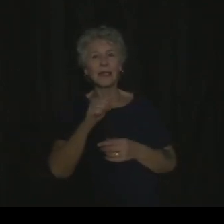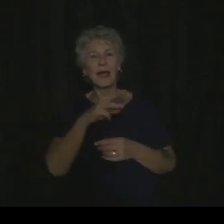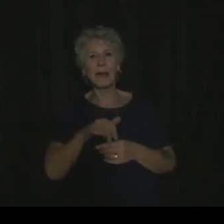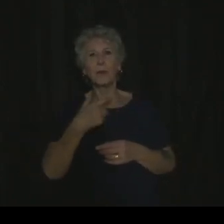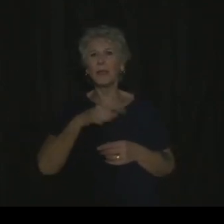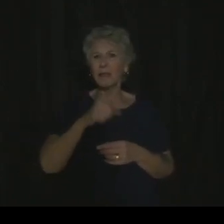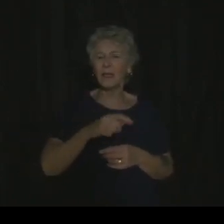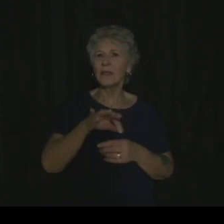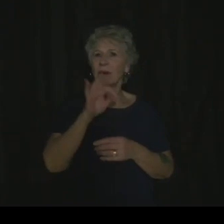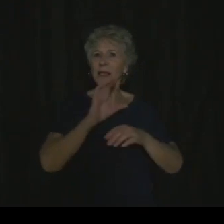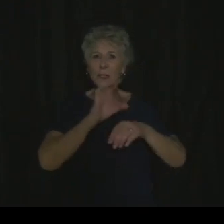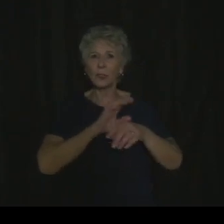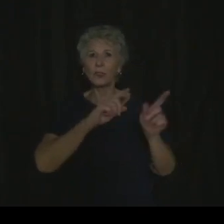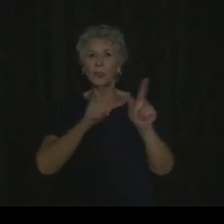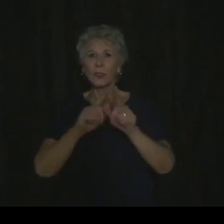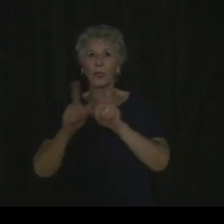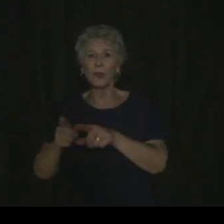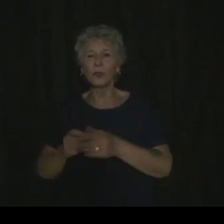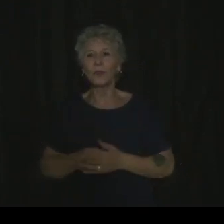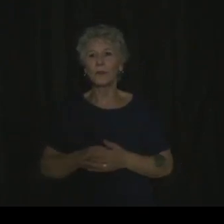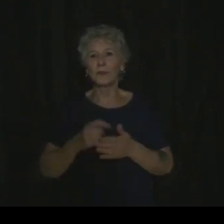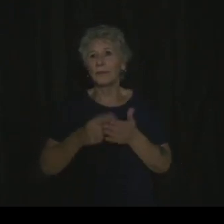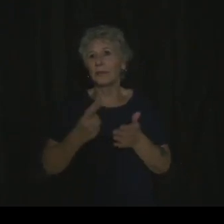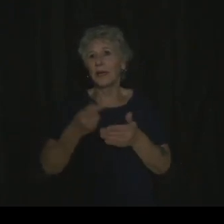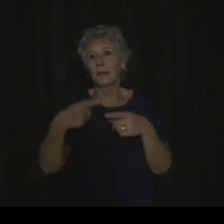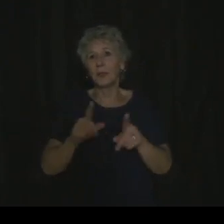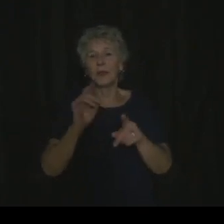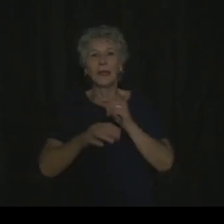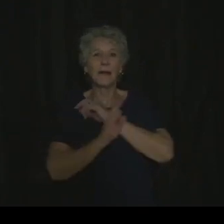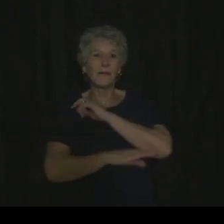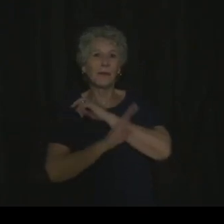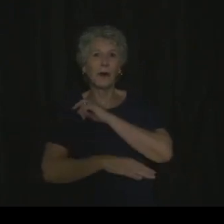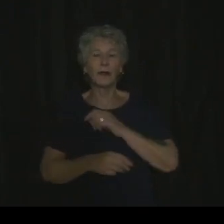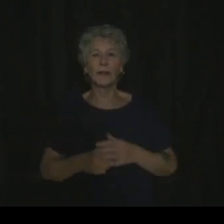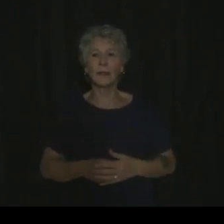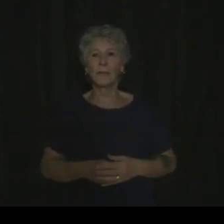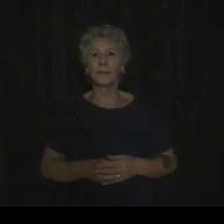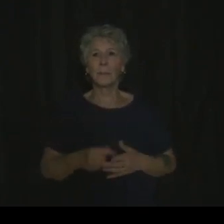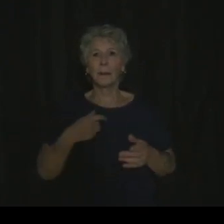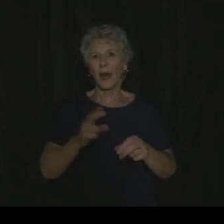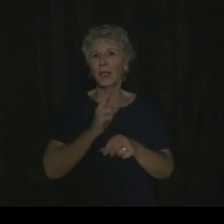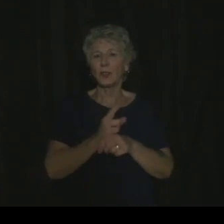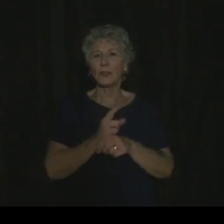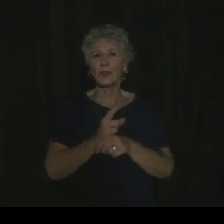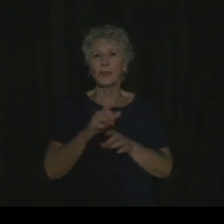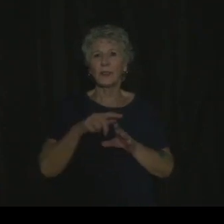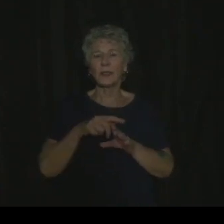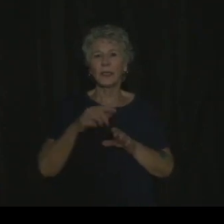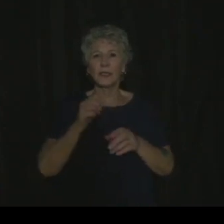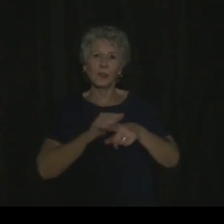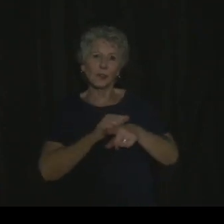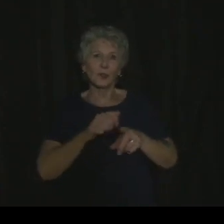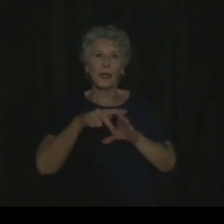church to go somewhere. And so sometime during that fall, I used to train horses, and I rode one of my horses